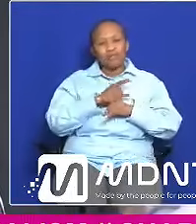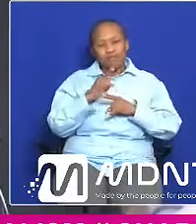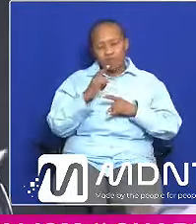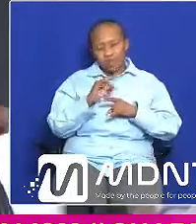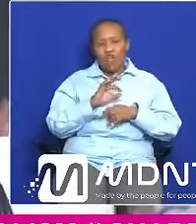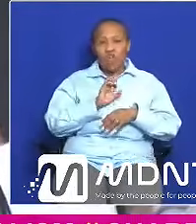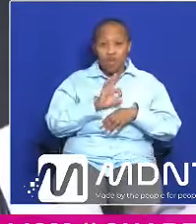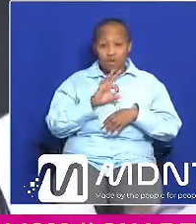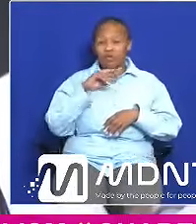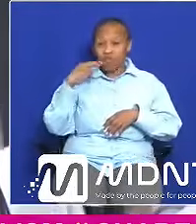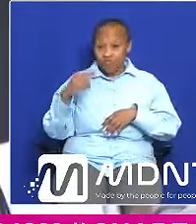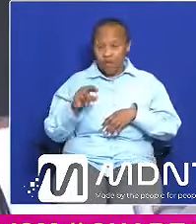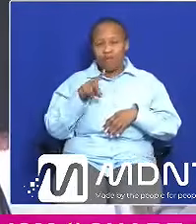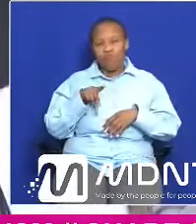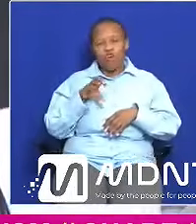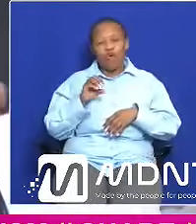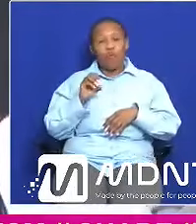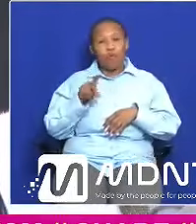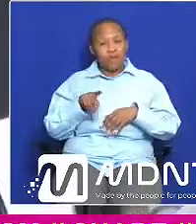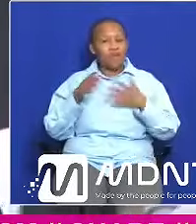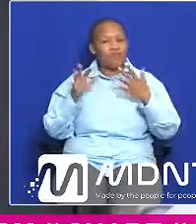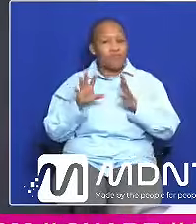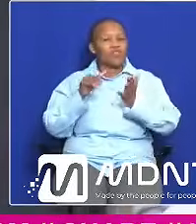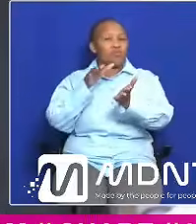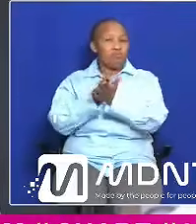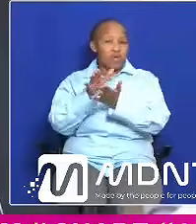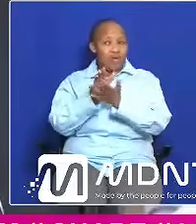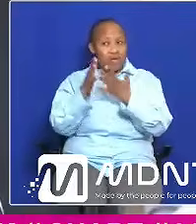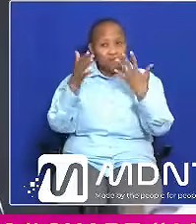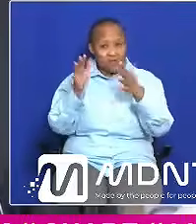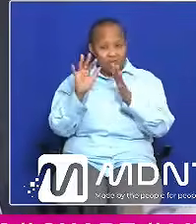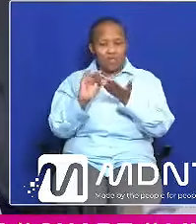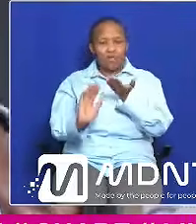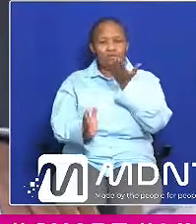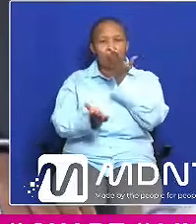printed out and attached from page 179.